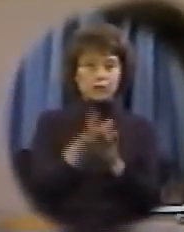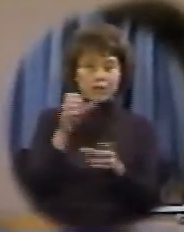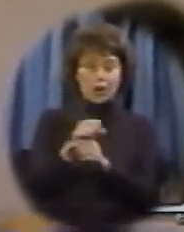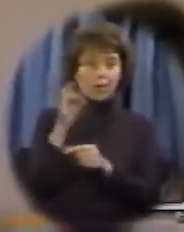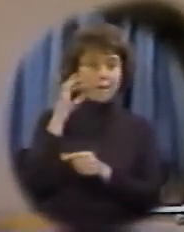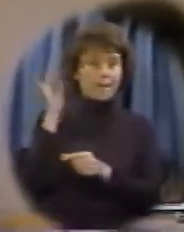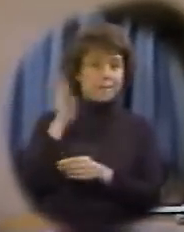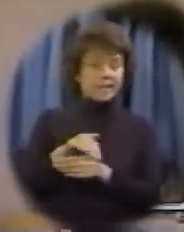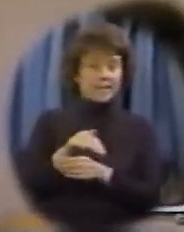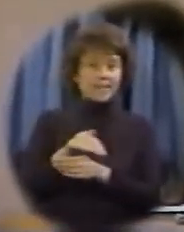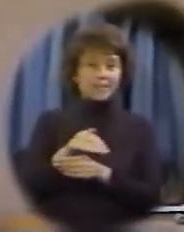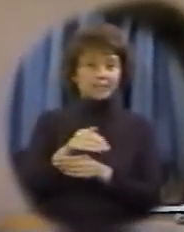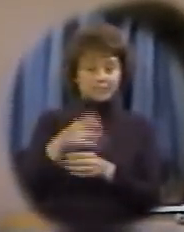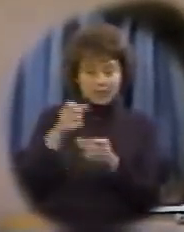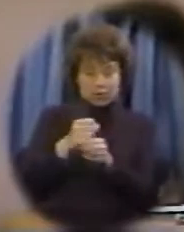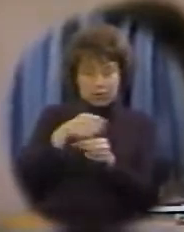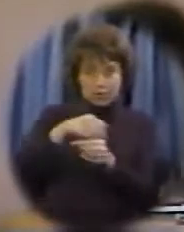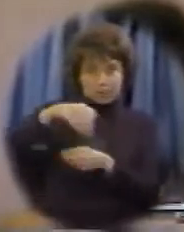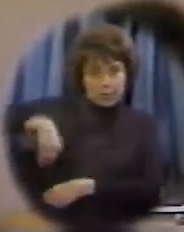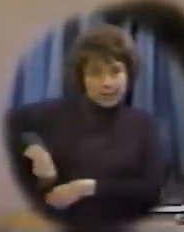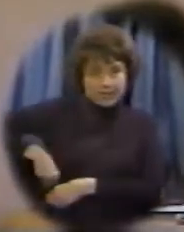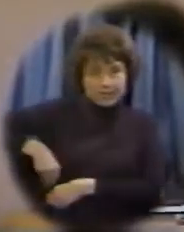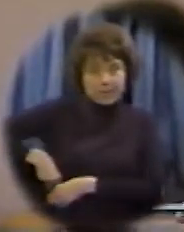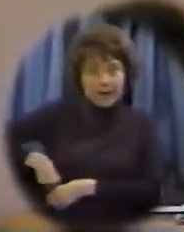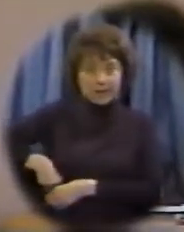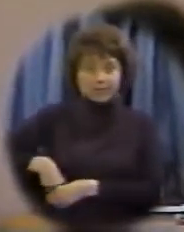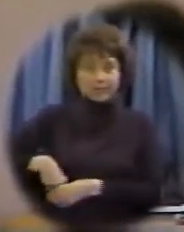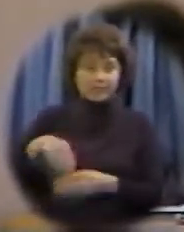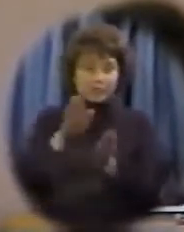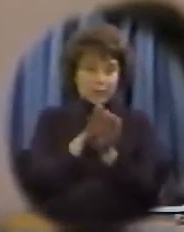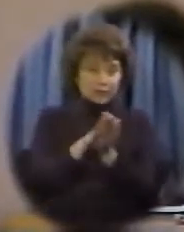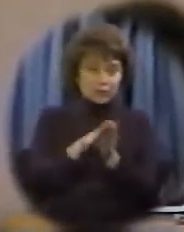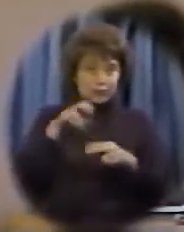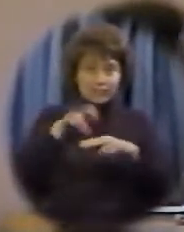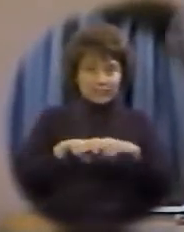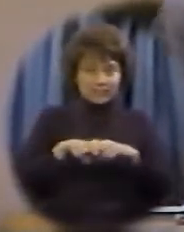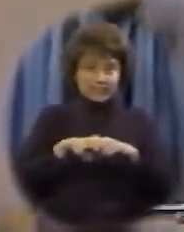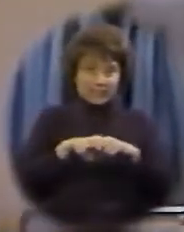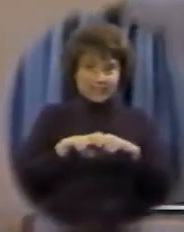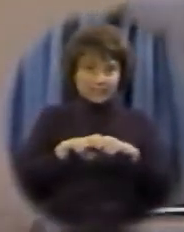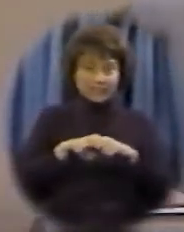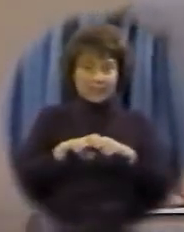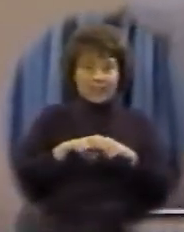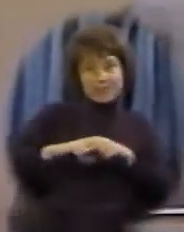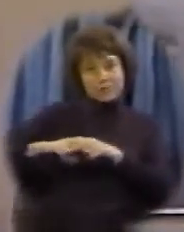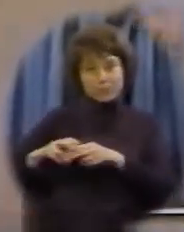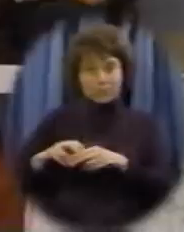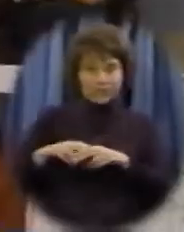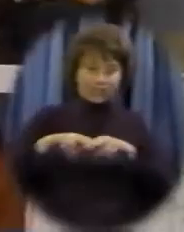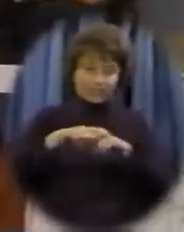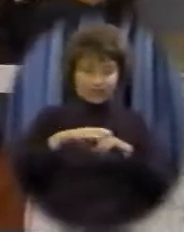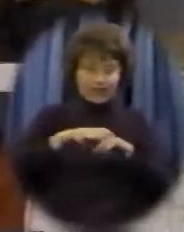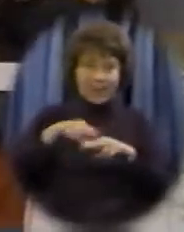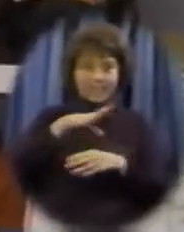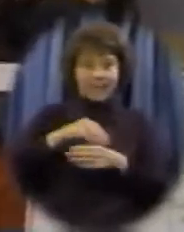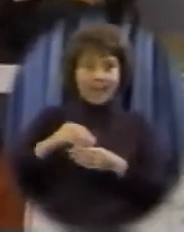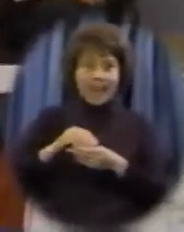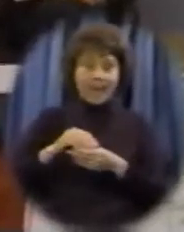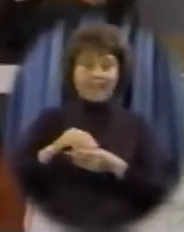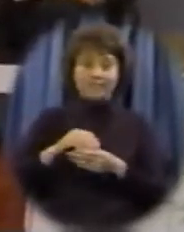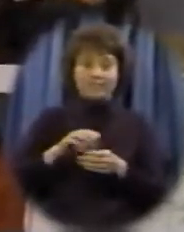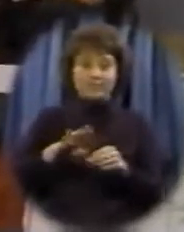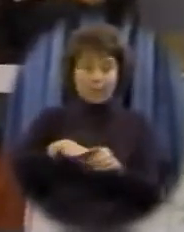school and wiggling around in the seat, the cork came out of the bottle, and business picked up in town. And he did that, and he